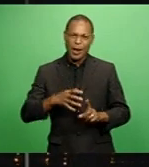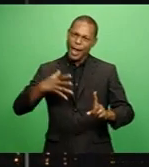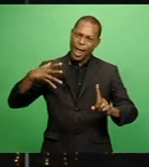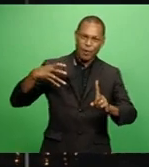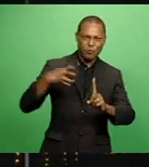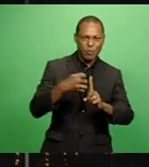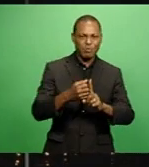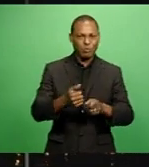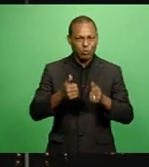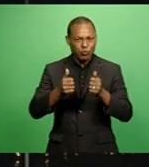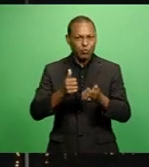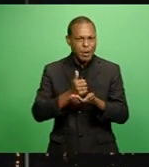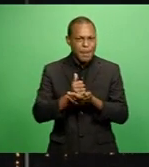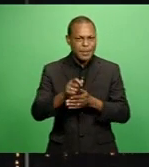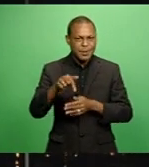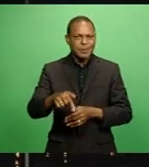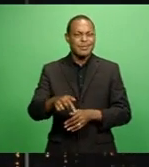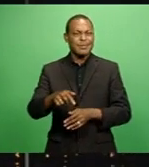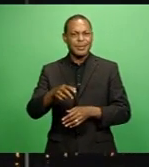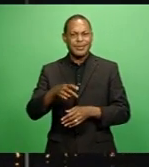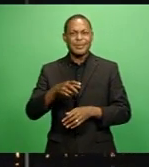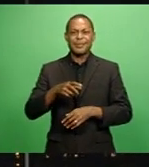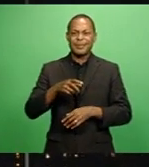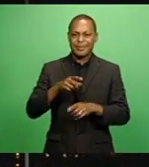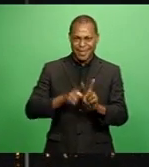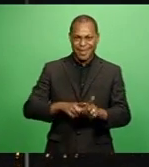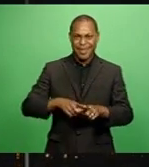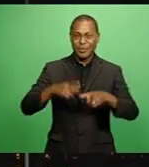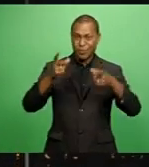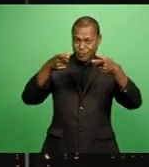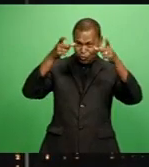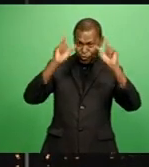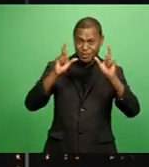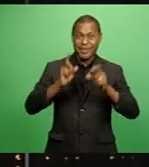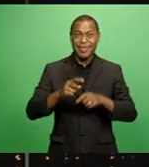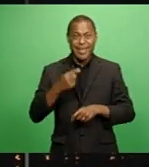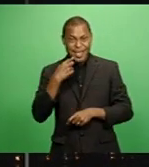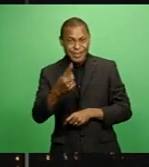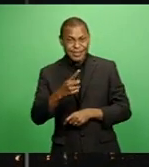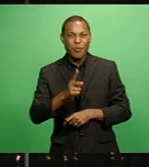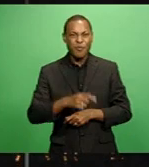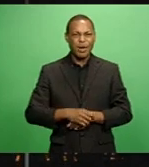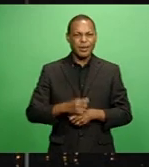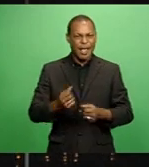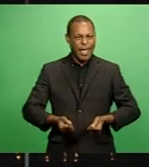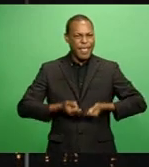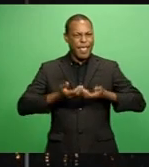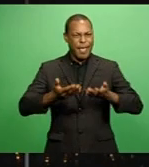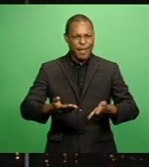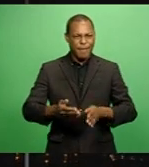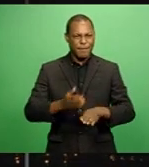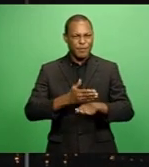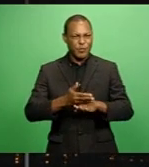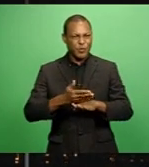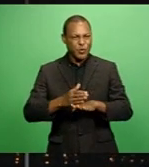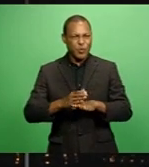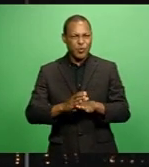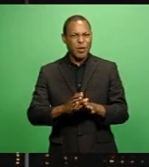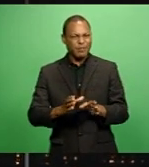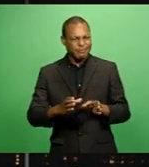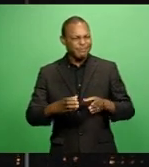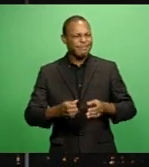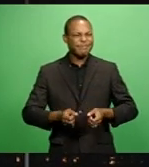year. FNU's new Vice-Chancellor Professor Toby Wilkinson says they are offering packages and financial assistance